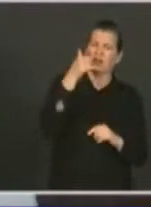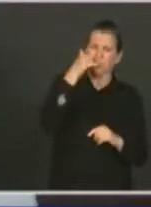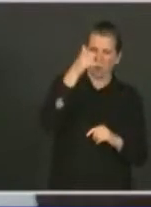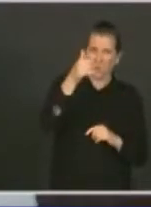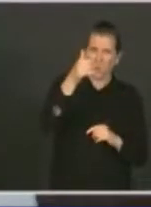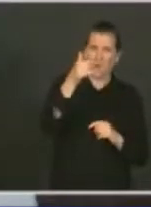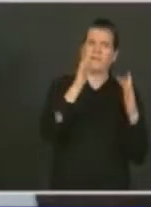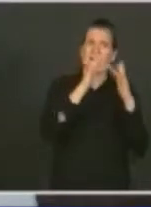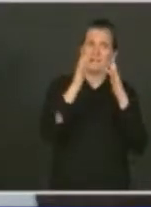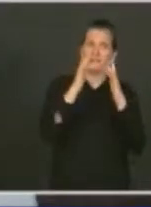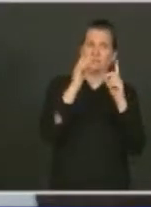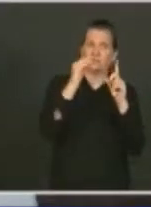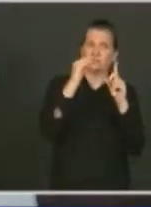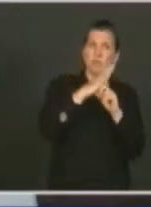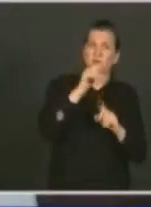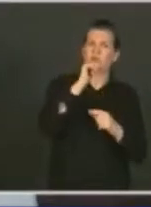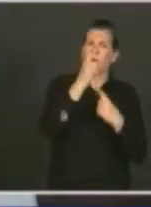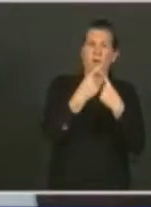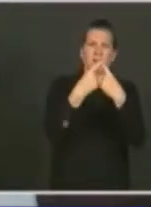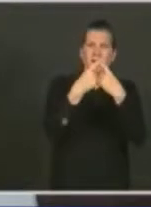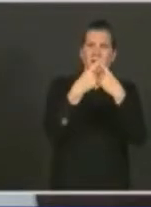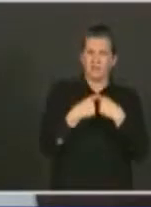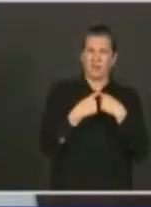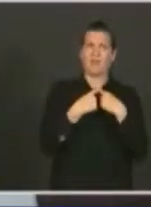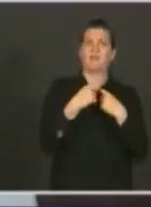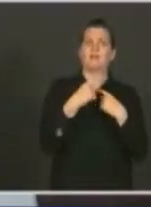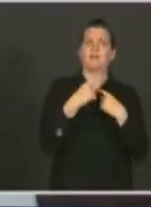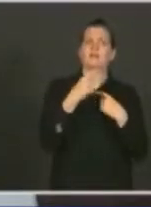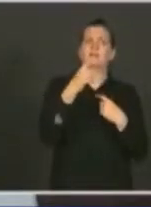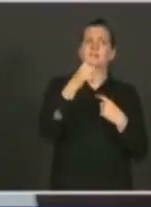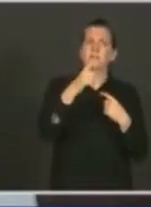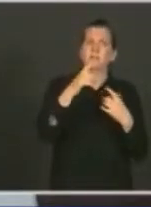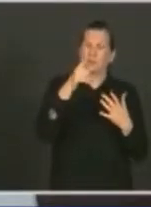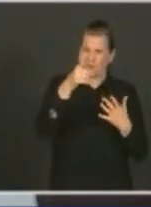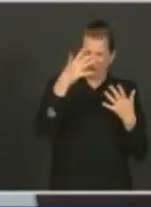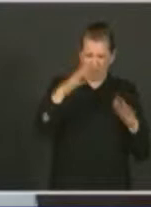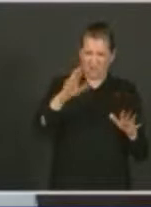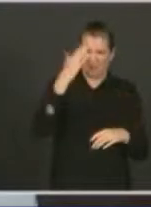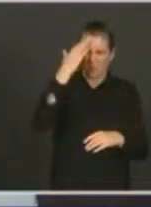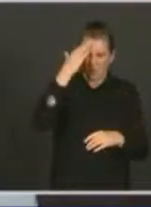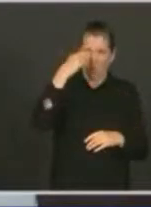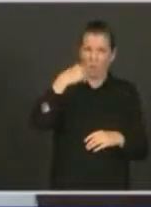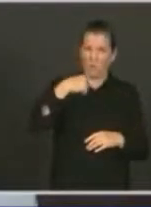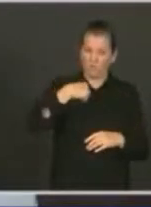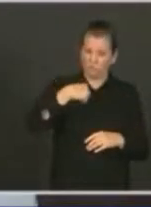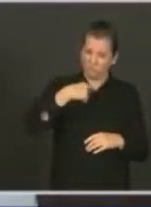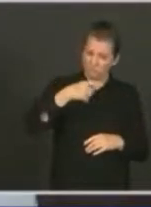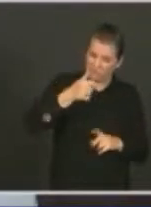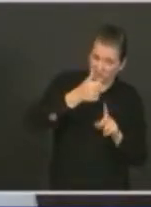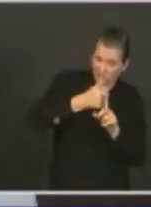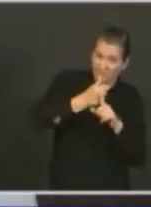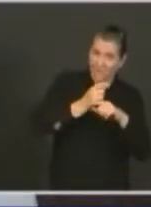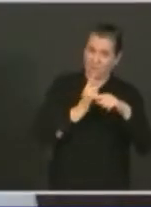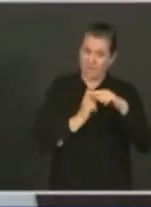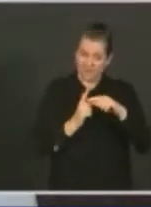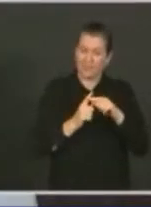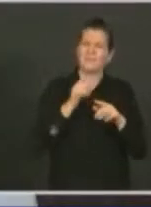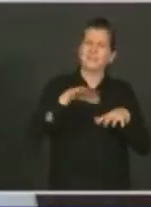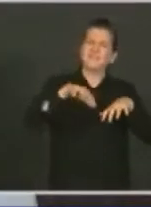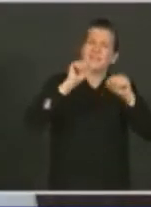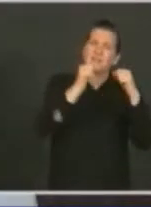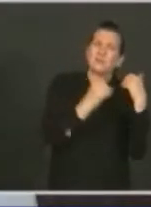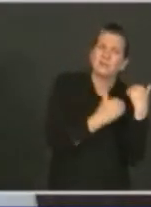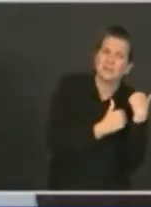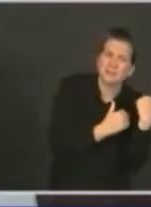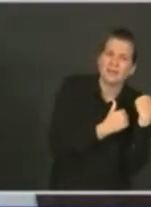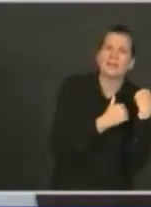contacts with them. If you have individuals that you know you spent 15 minutes or more in close contact, less than 6 feet from them, you can call